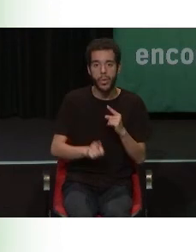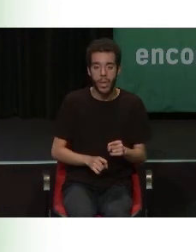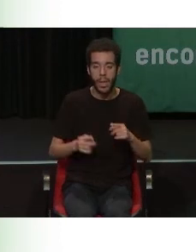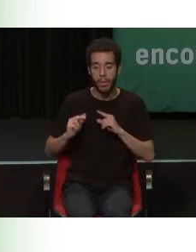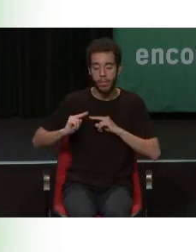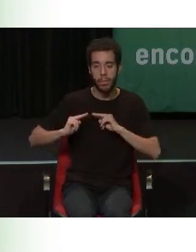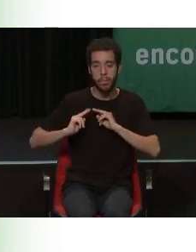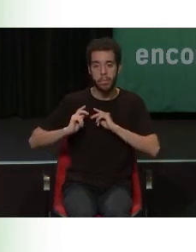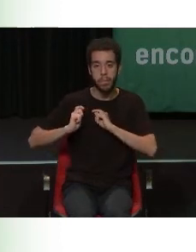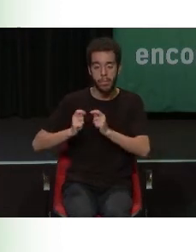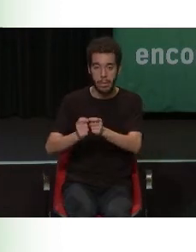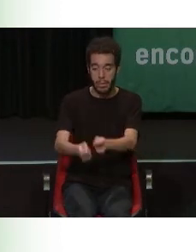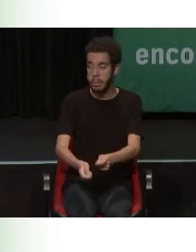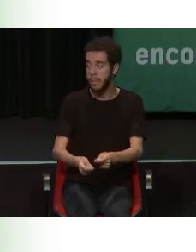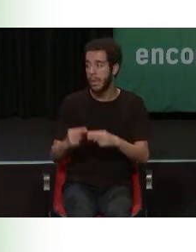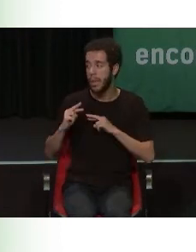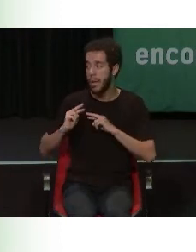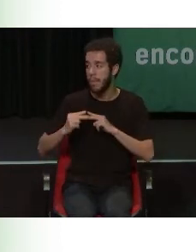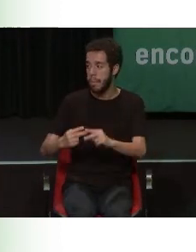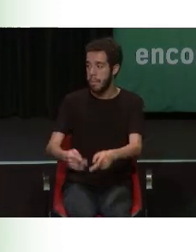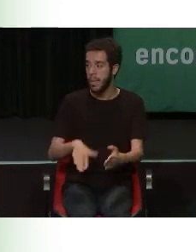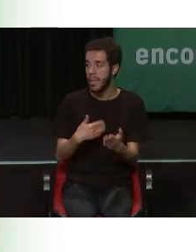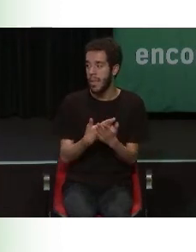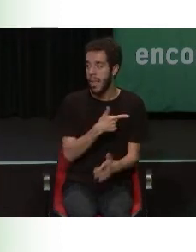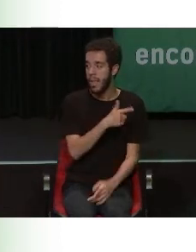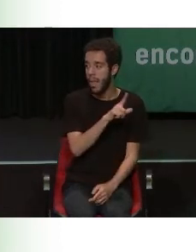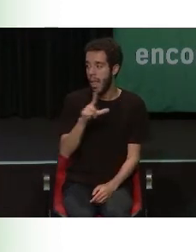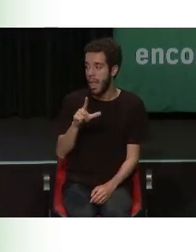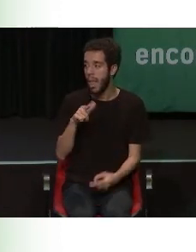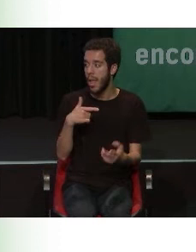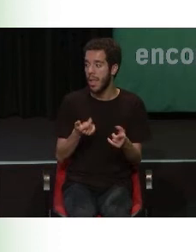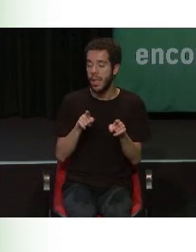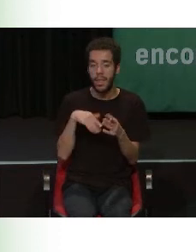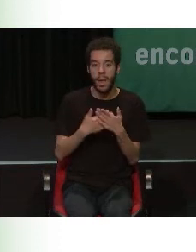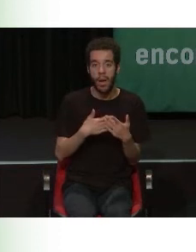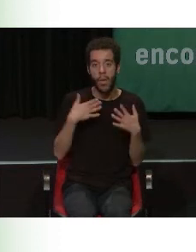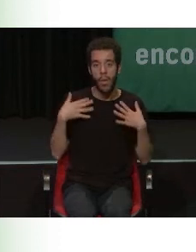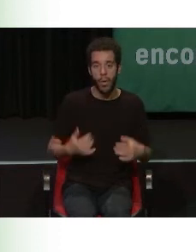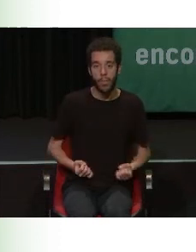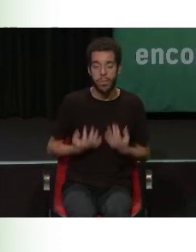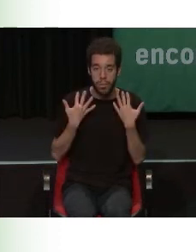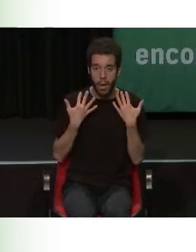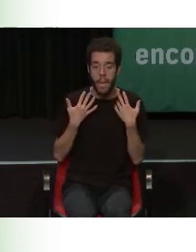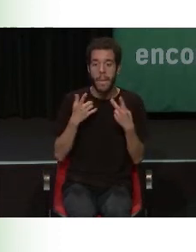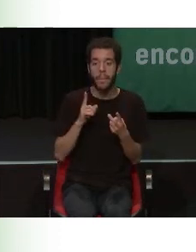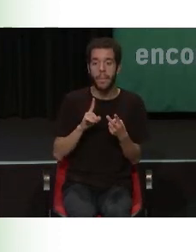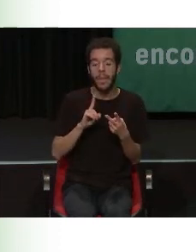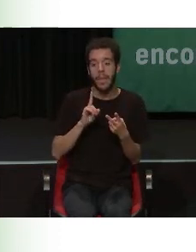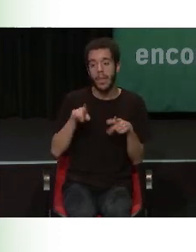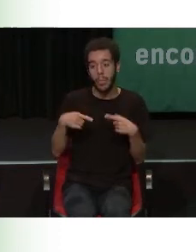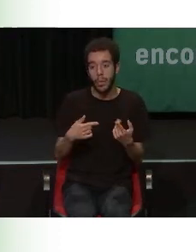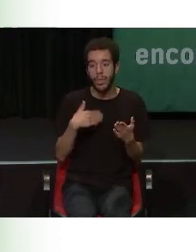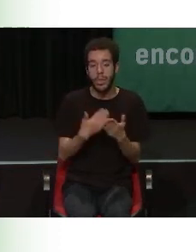transgenic zebrafish leads to TALL that spreads to the whole body in roughly 50% of